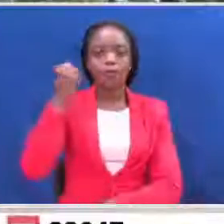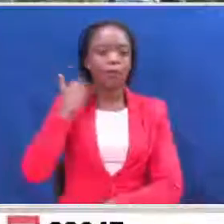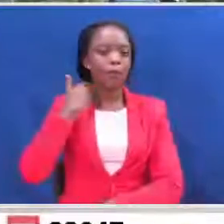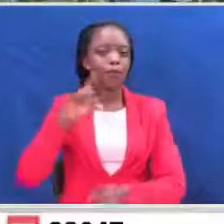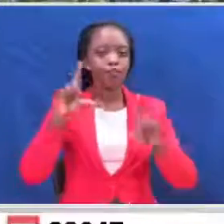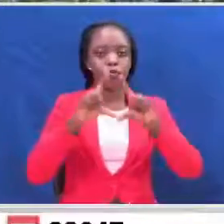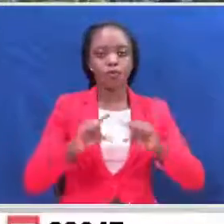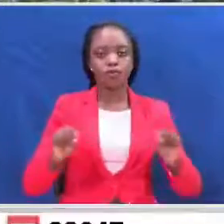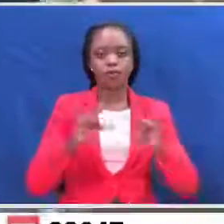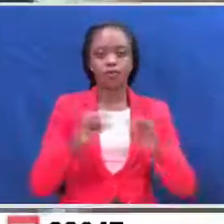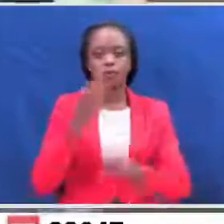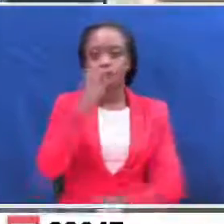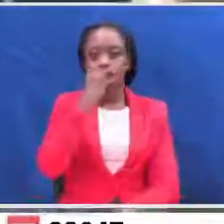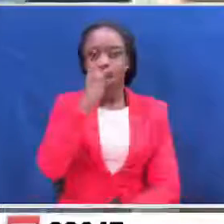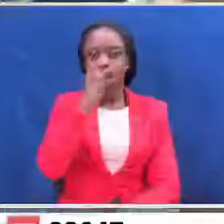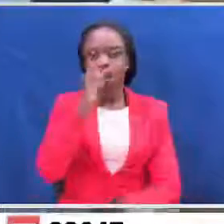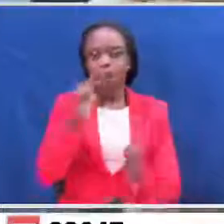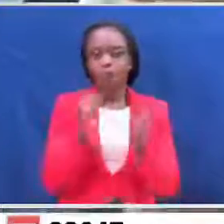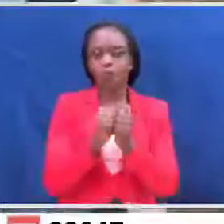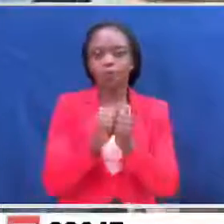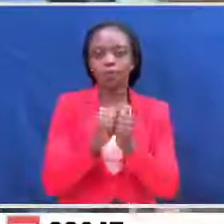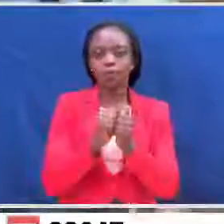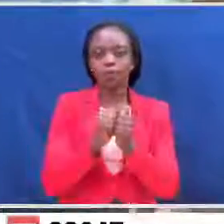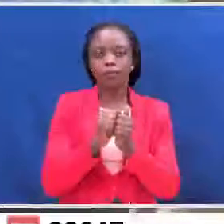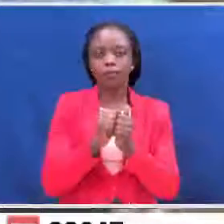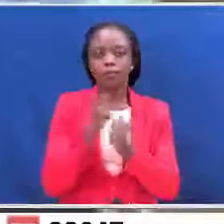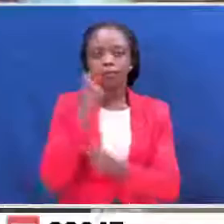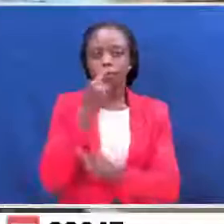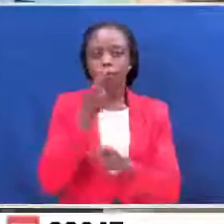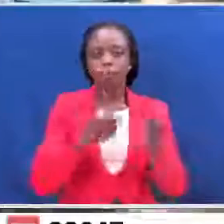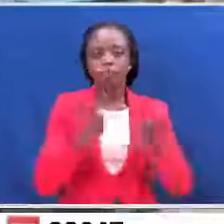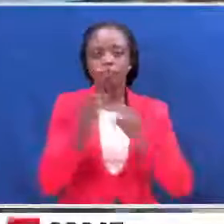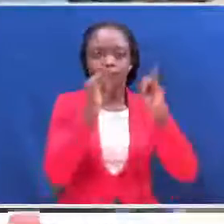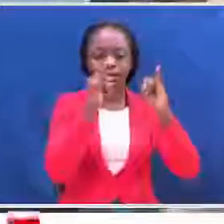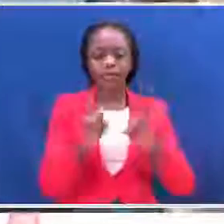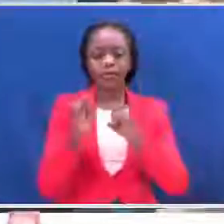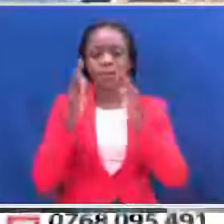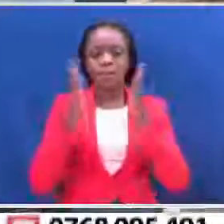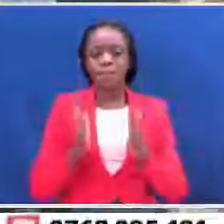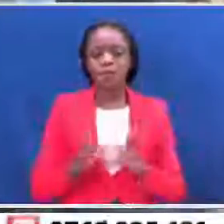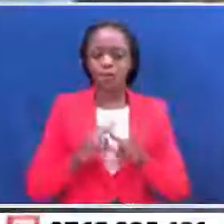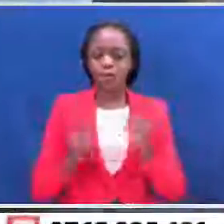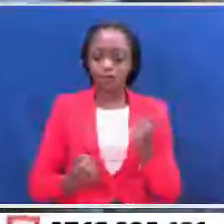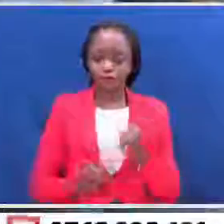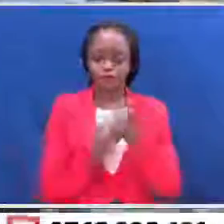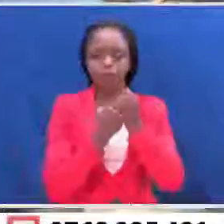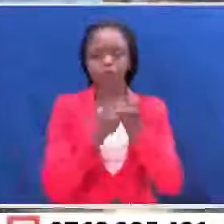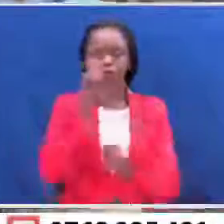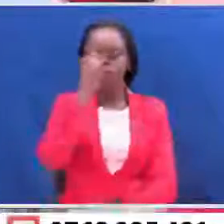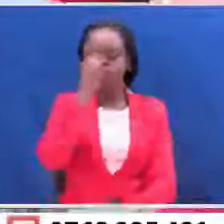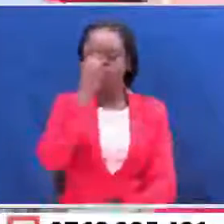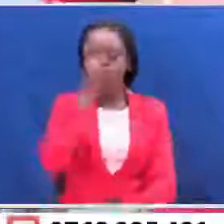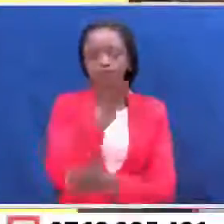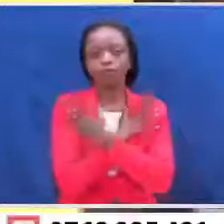Omar Boga of ODM and Faisal Abdullah Bader, who is an independent candidate but hugely supported by DP Ruto